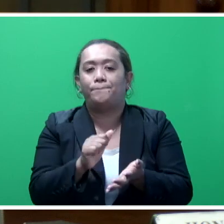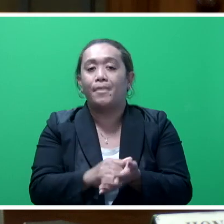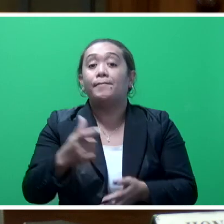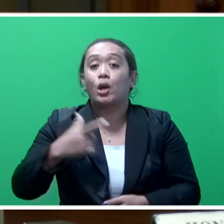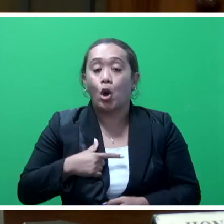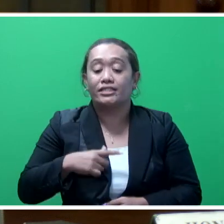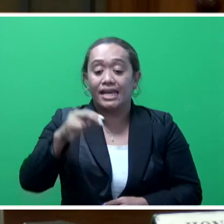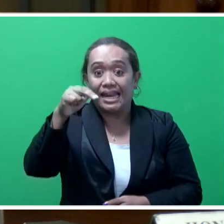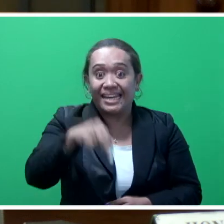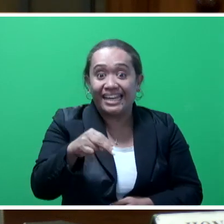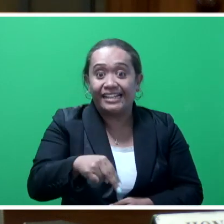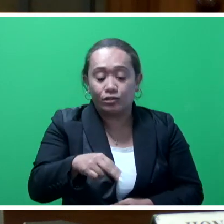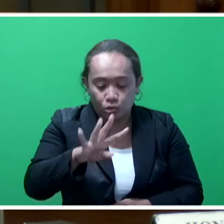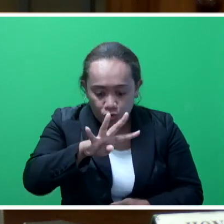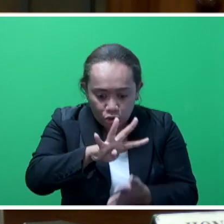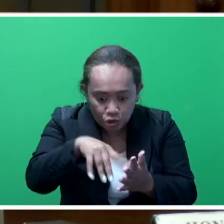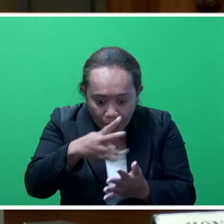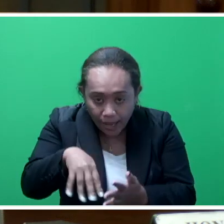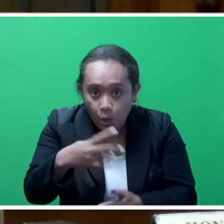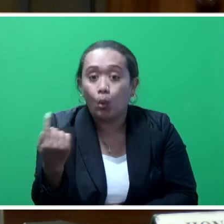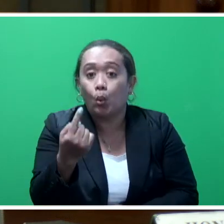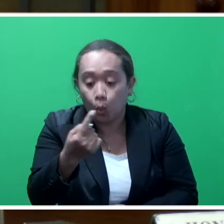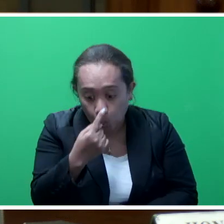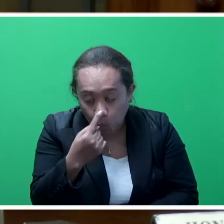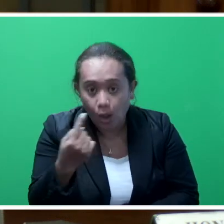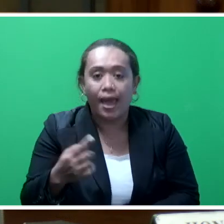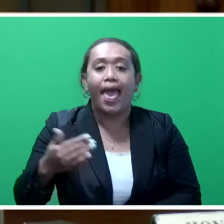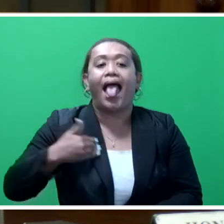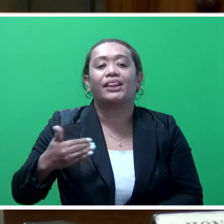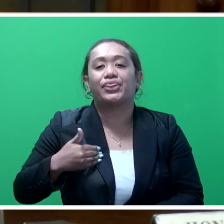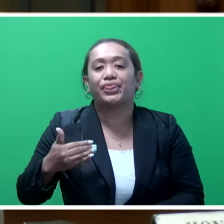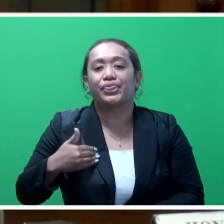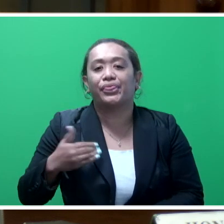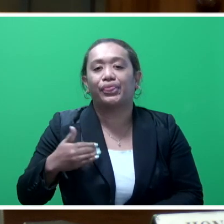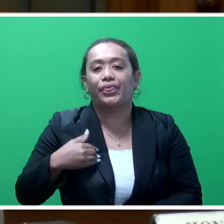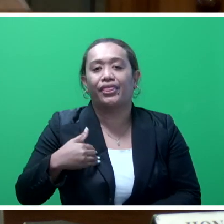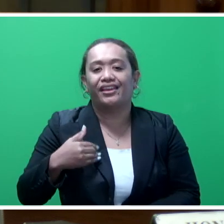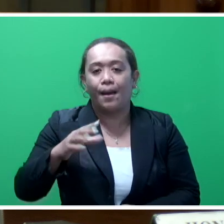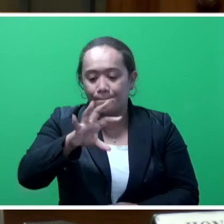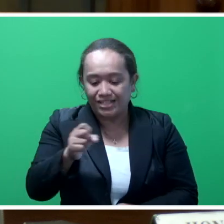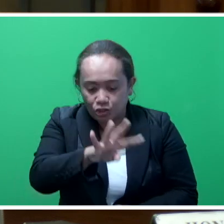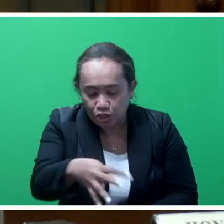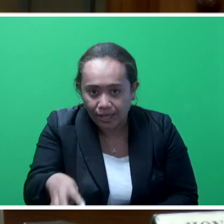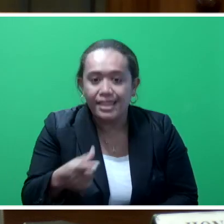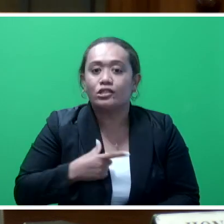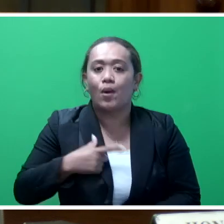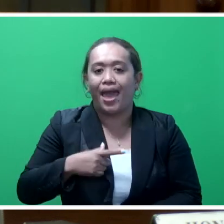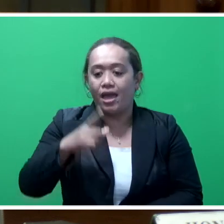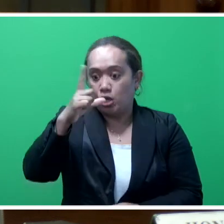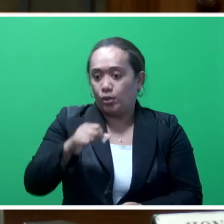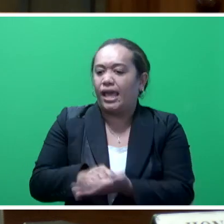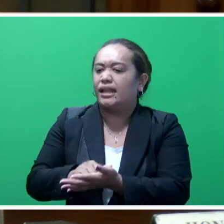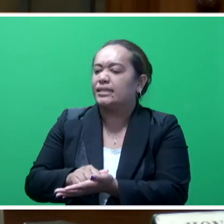meat inspector, unless it is slaughtered in a slaughterhouse or abattoir, it cannot be sold commercially. They can consume it